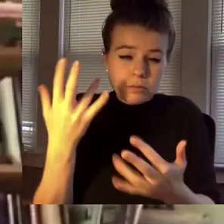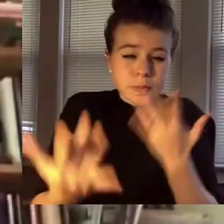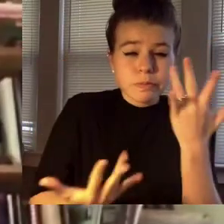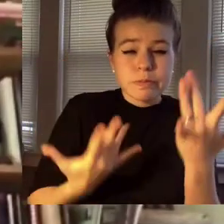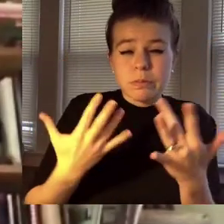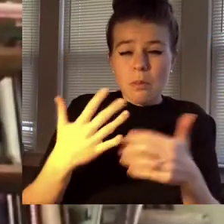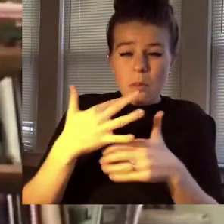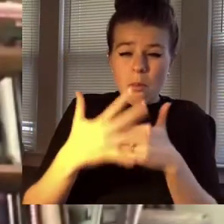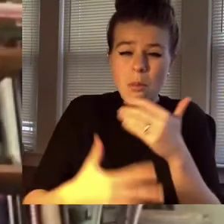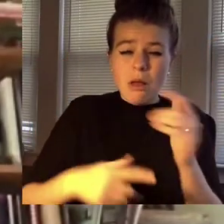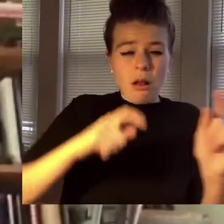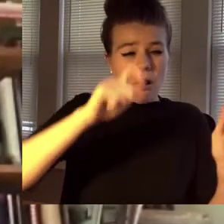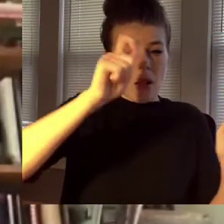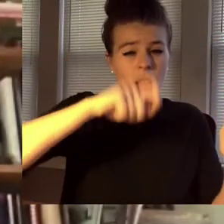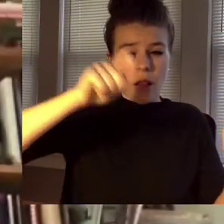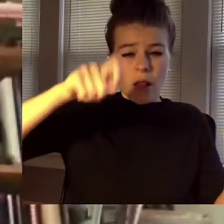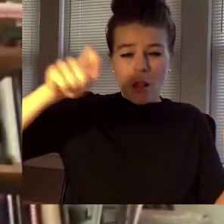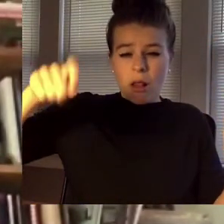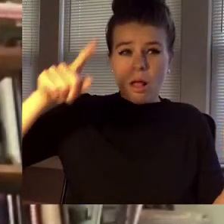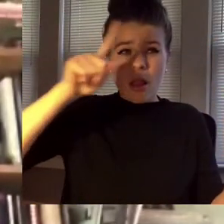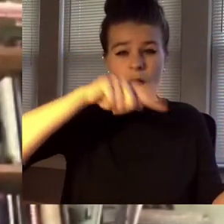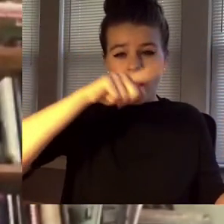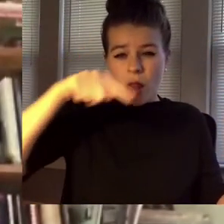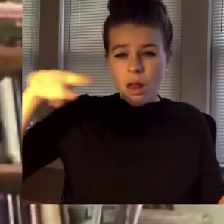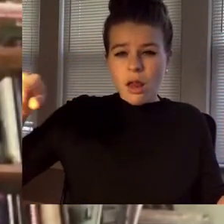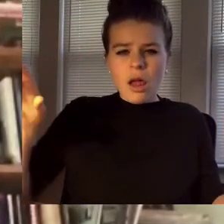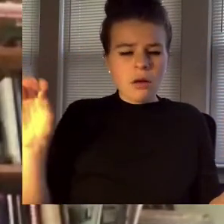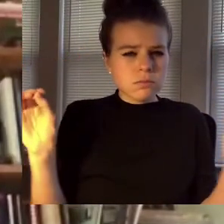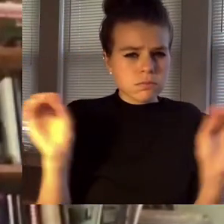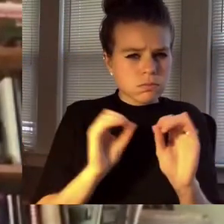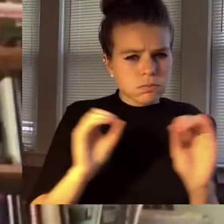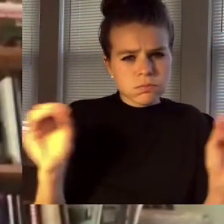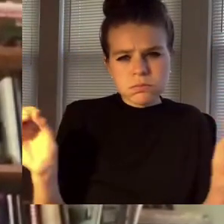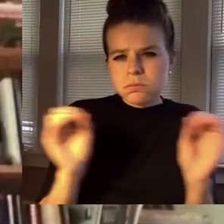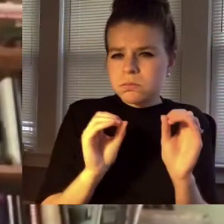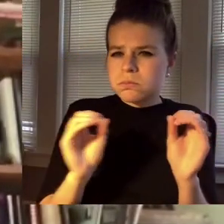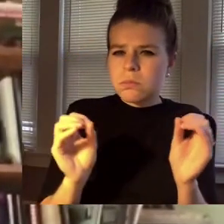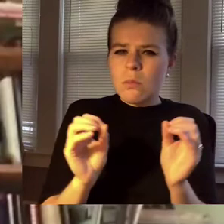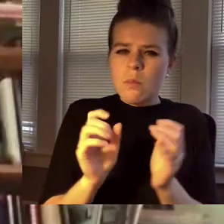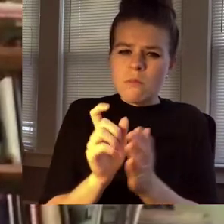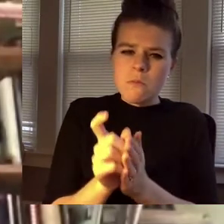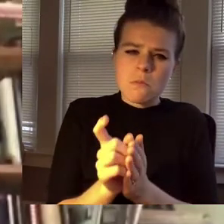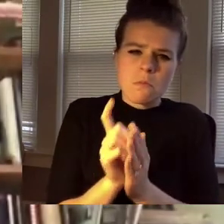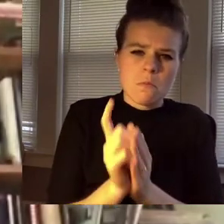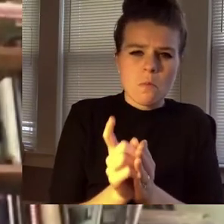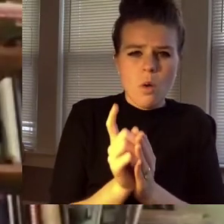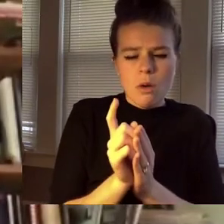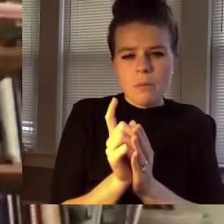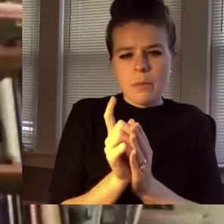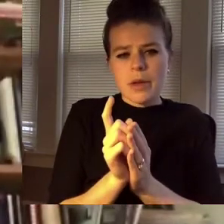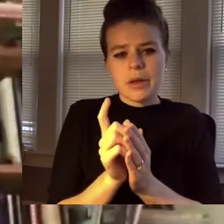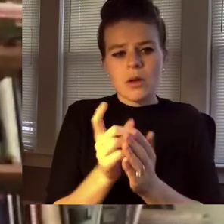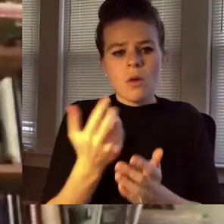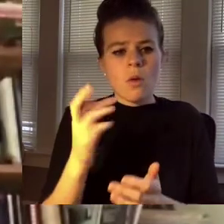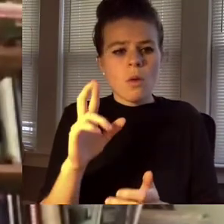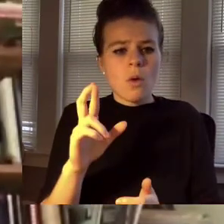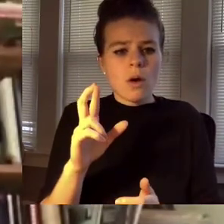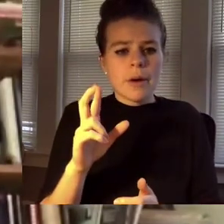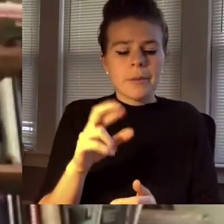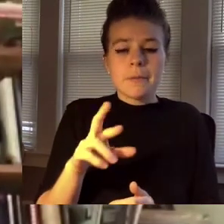his finger. This was no nick of time bleat of a sent ram in the thicket.